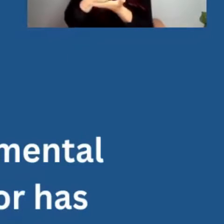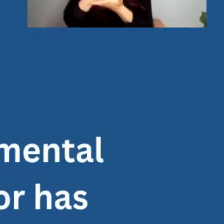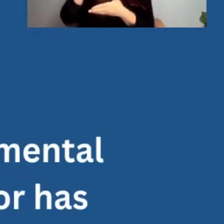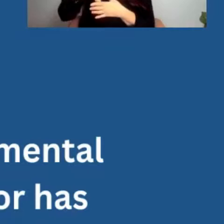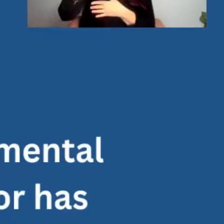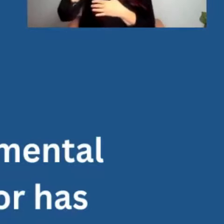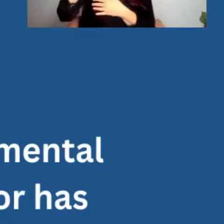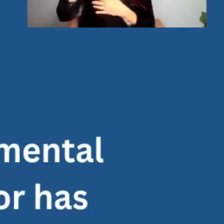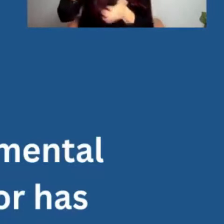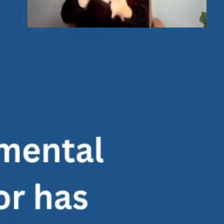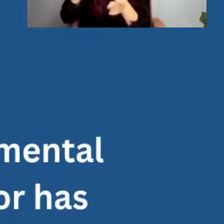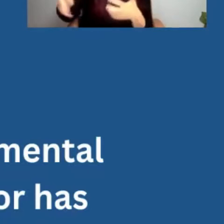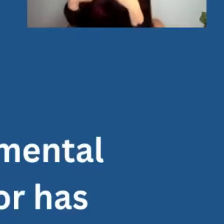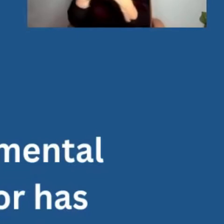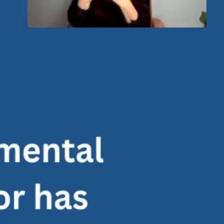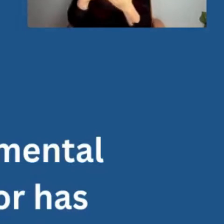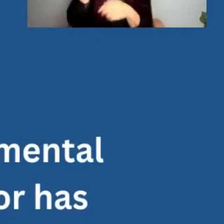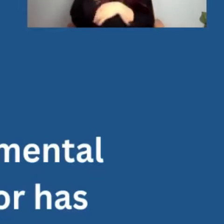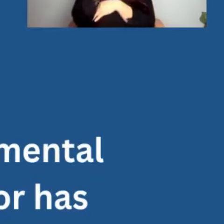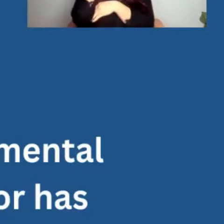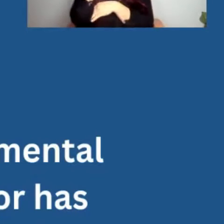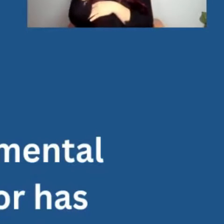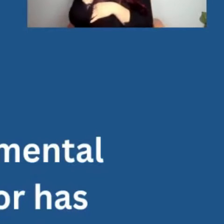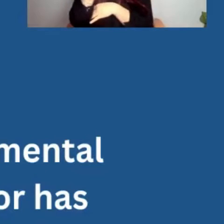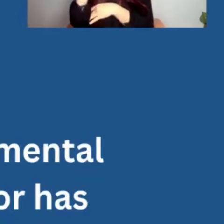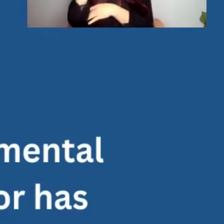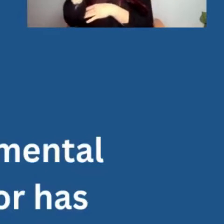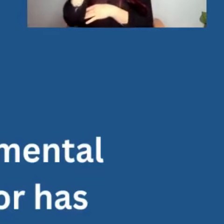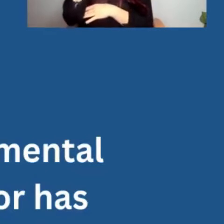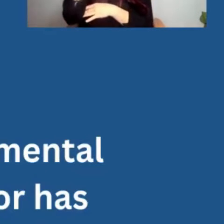provider, please visit the website